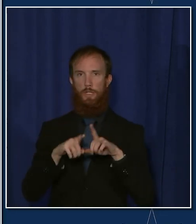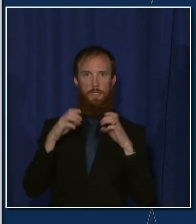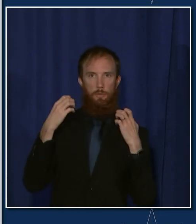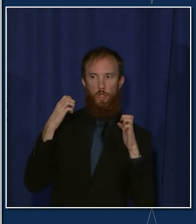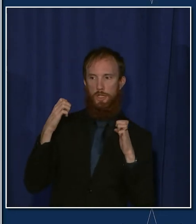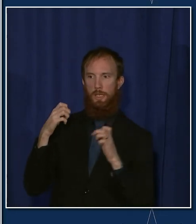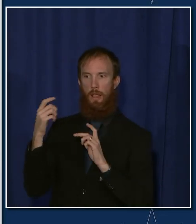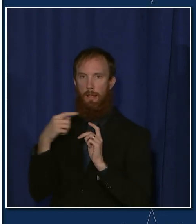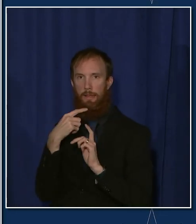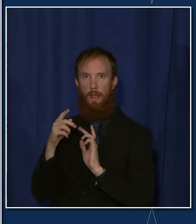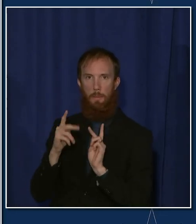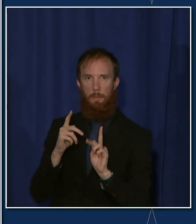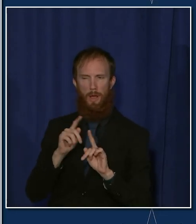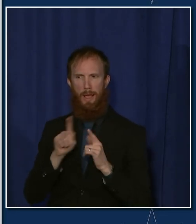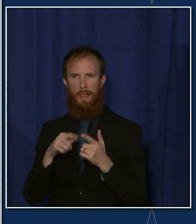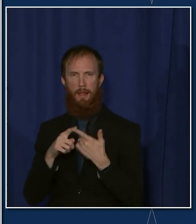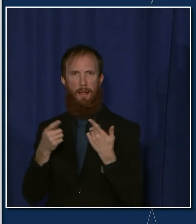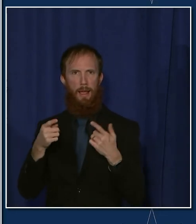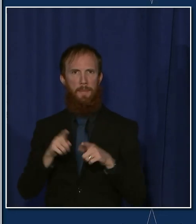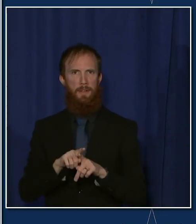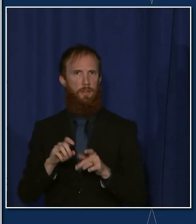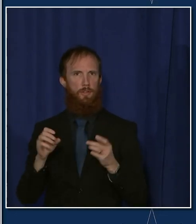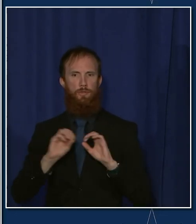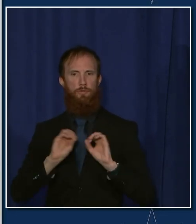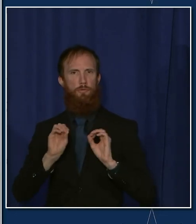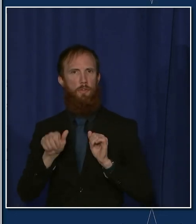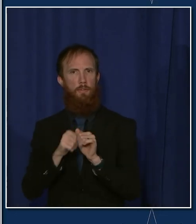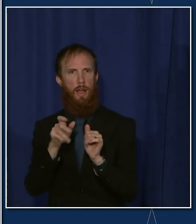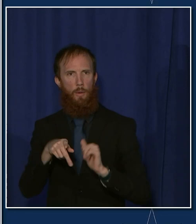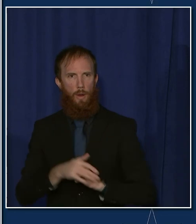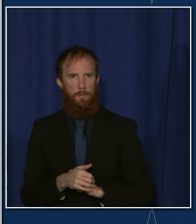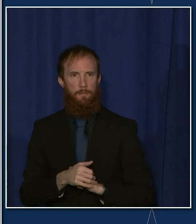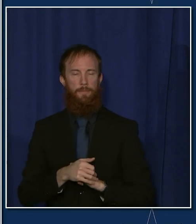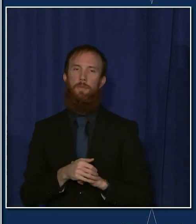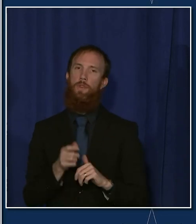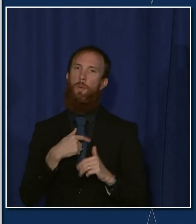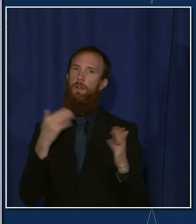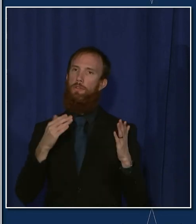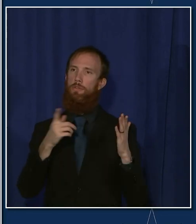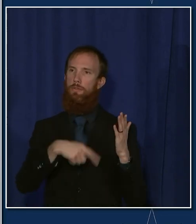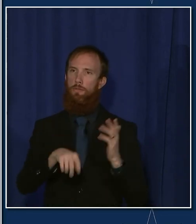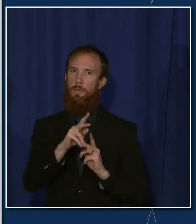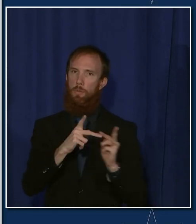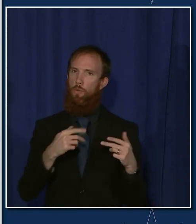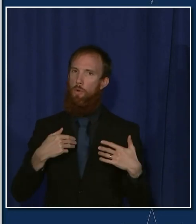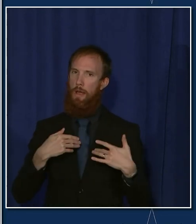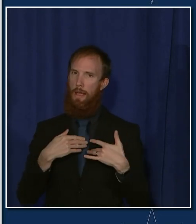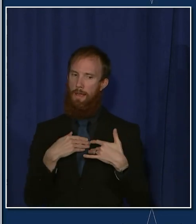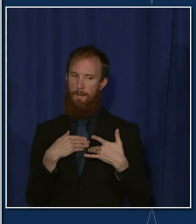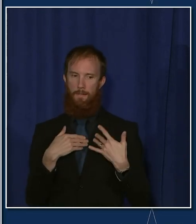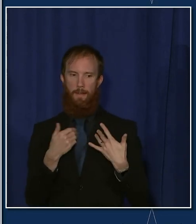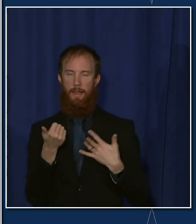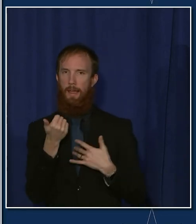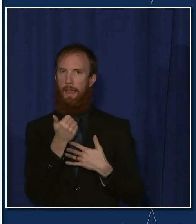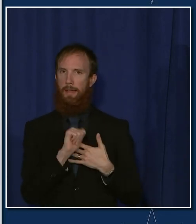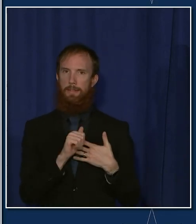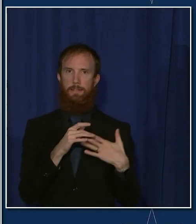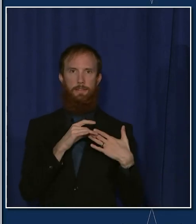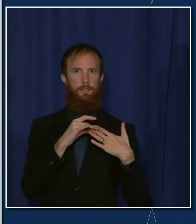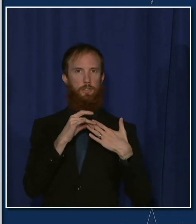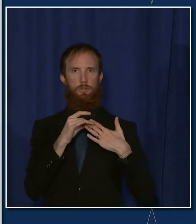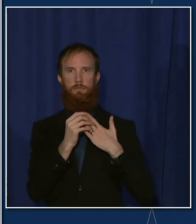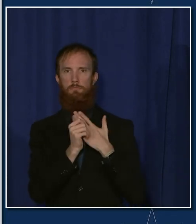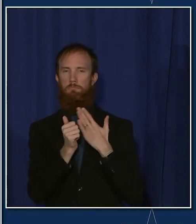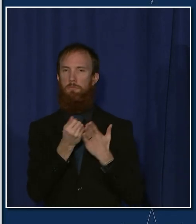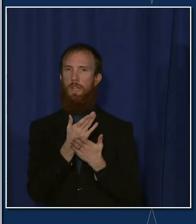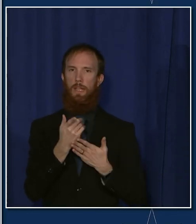but the follow-through is not there. So I would urge all of us that have any influence to understand that. The cultural aspect